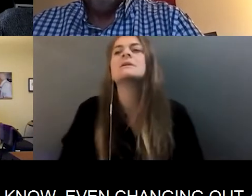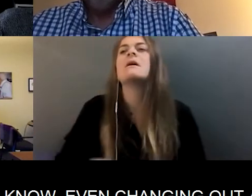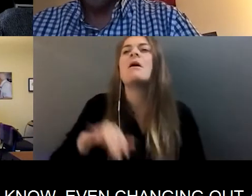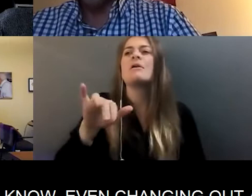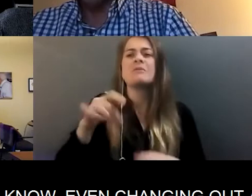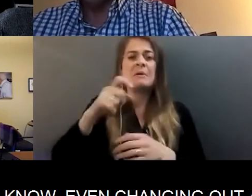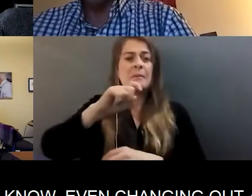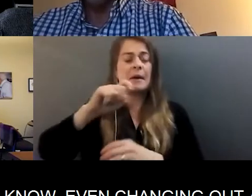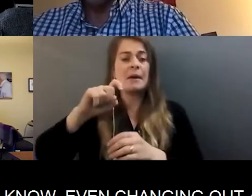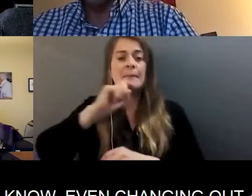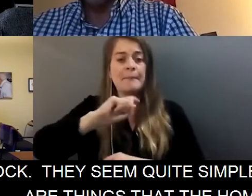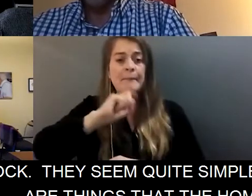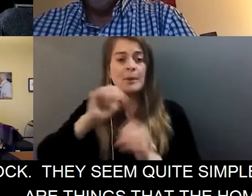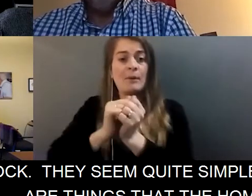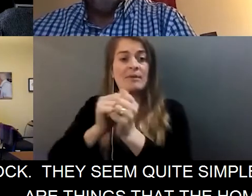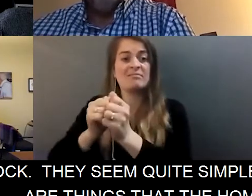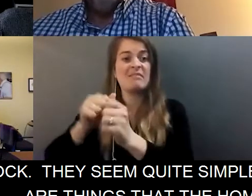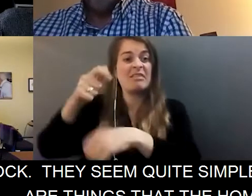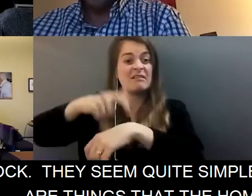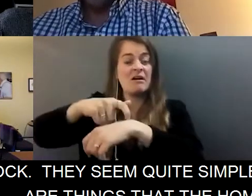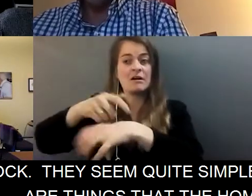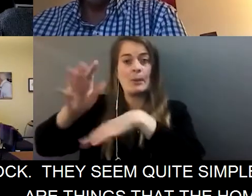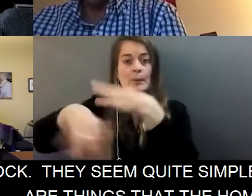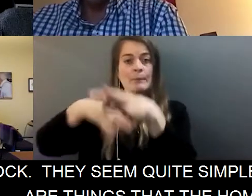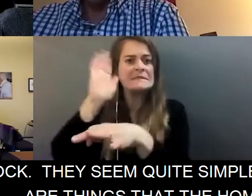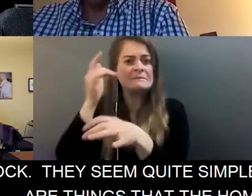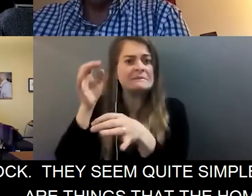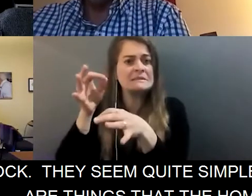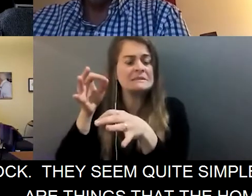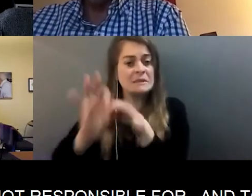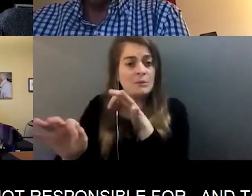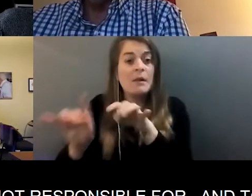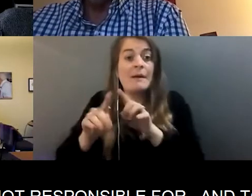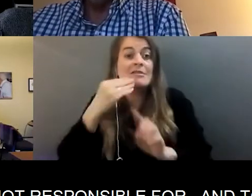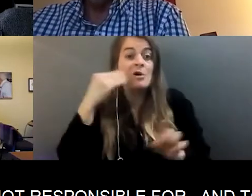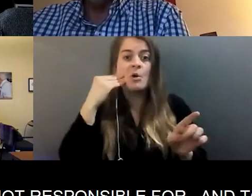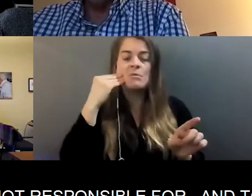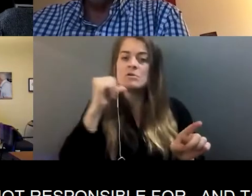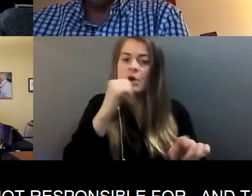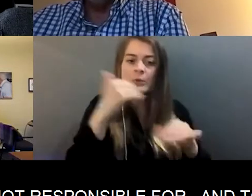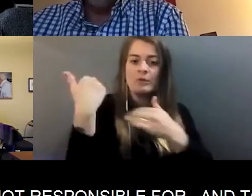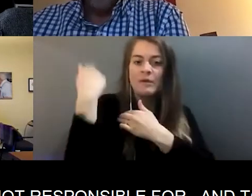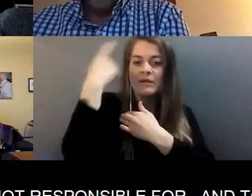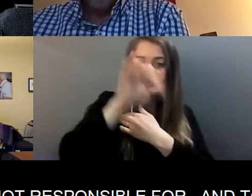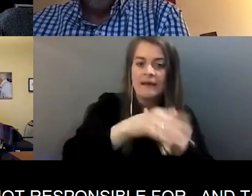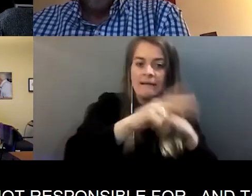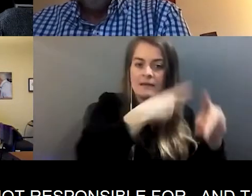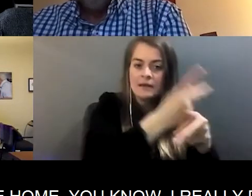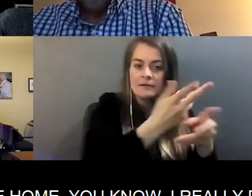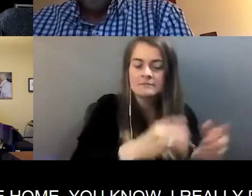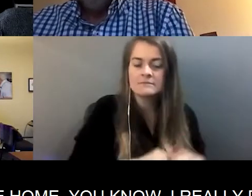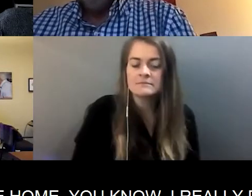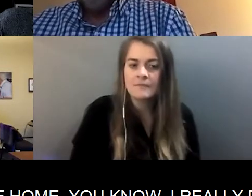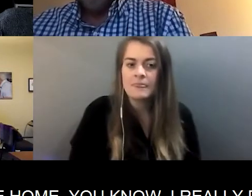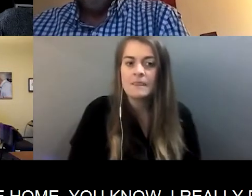battery in her clock. They seem quite simple, but these are things that the home is not responsible for. And to speak